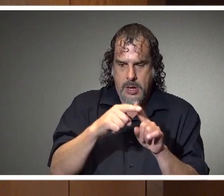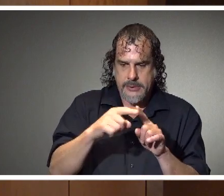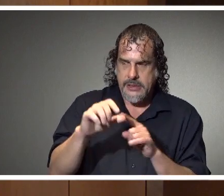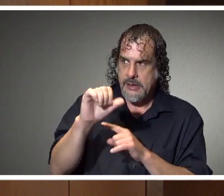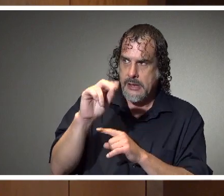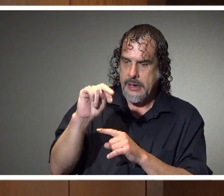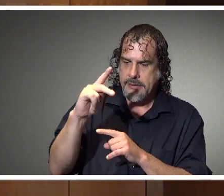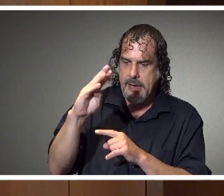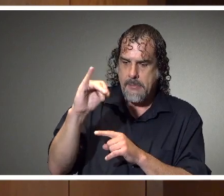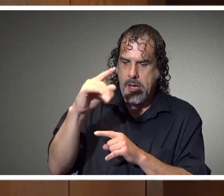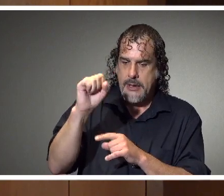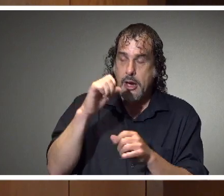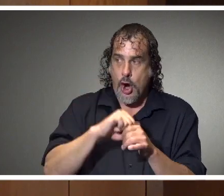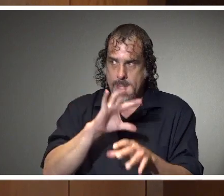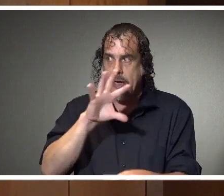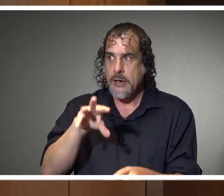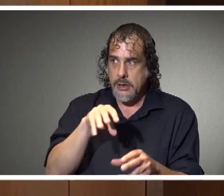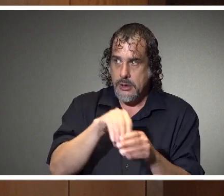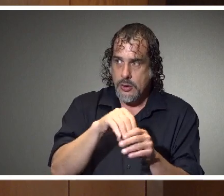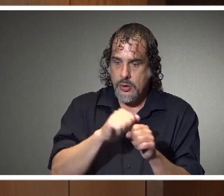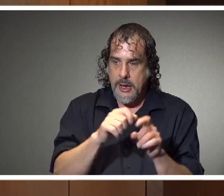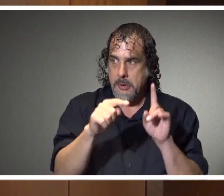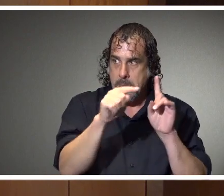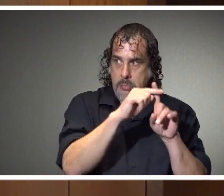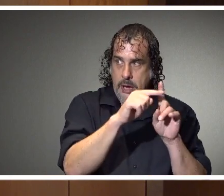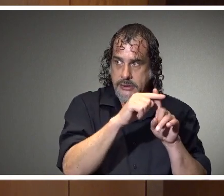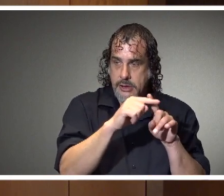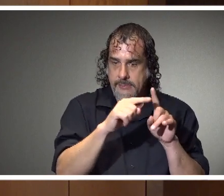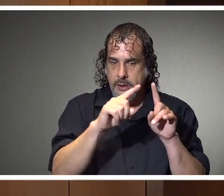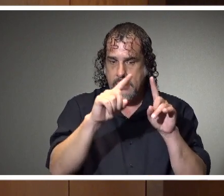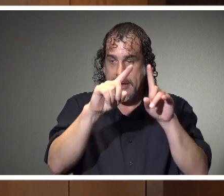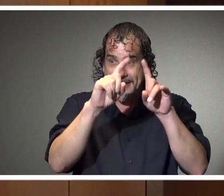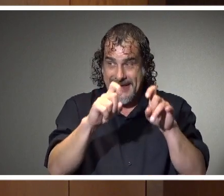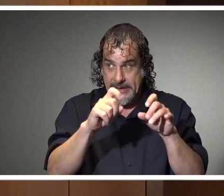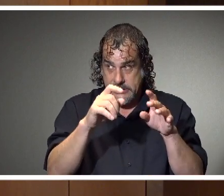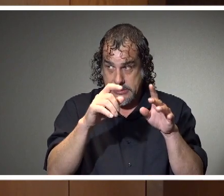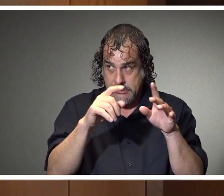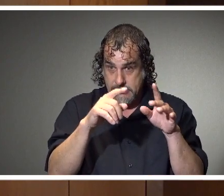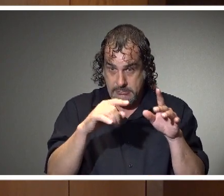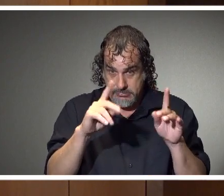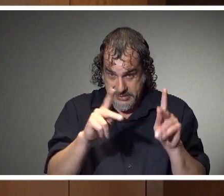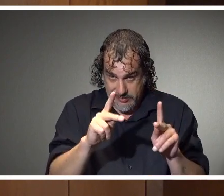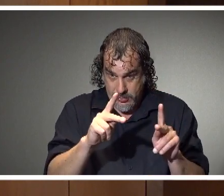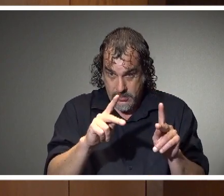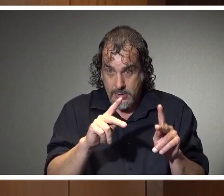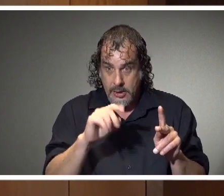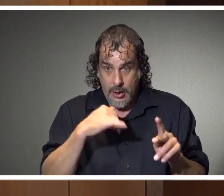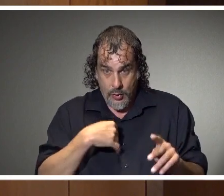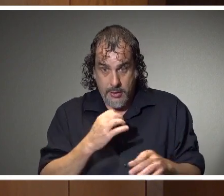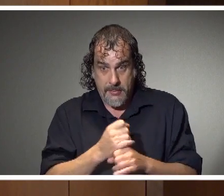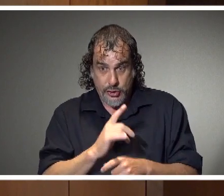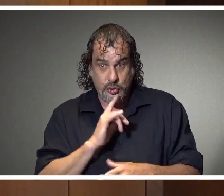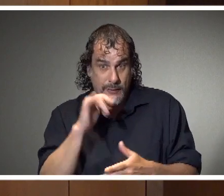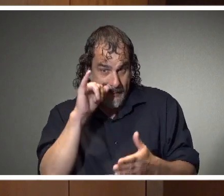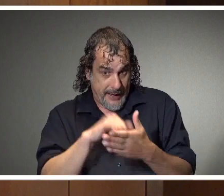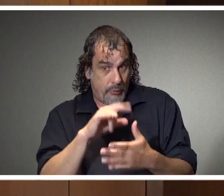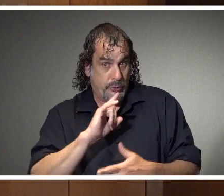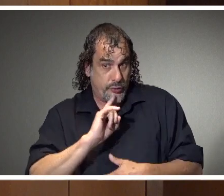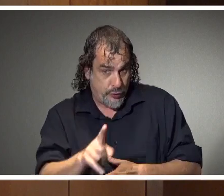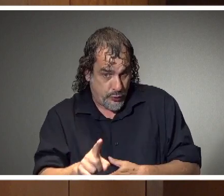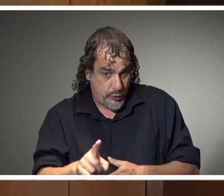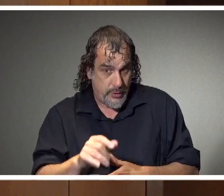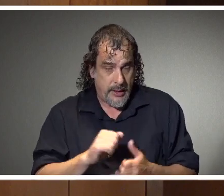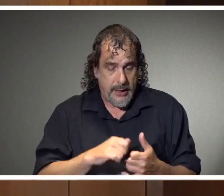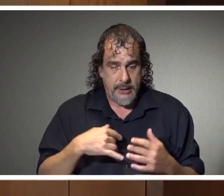being included in positive test results, and I wanted to make sure that was the case. And also ask if the